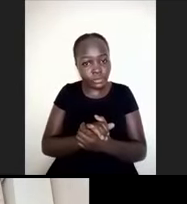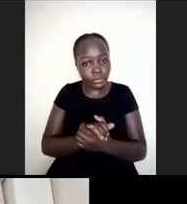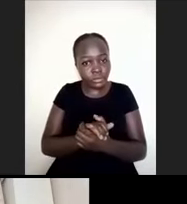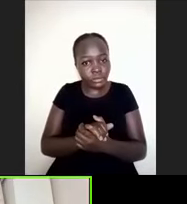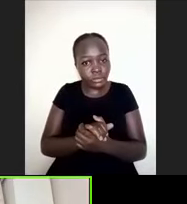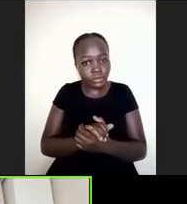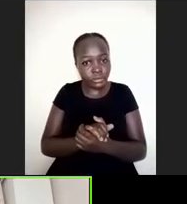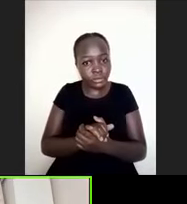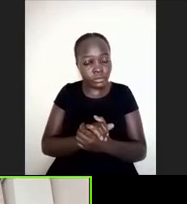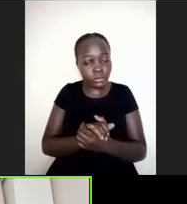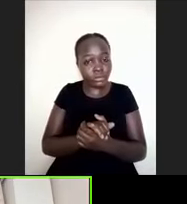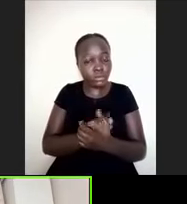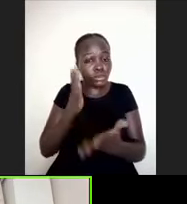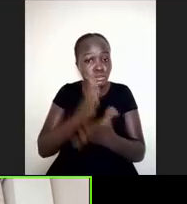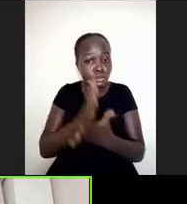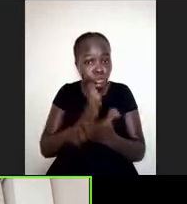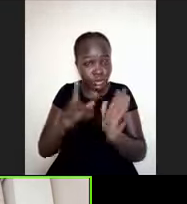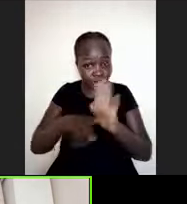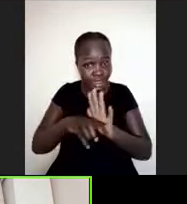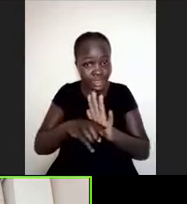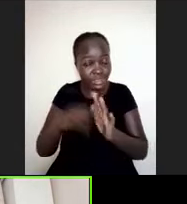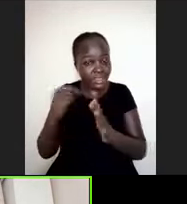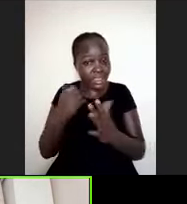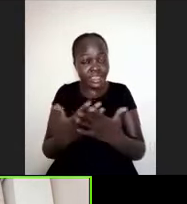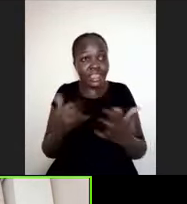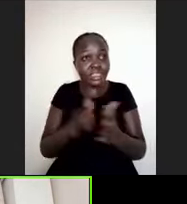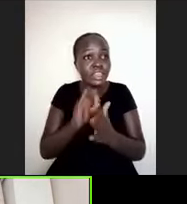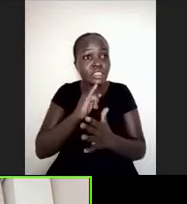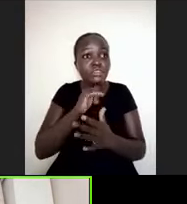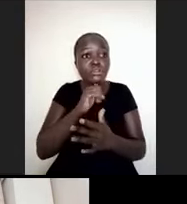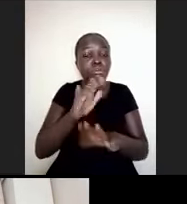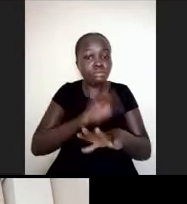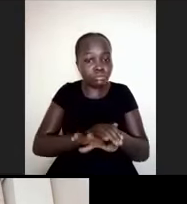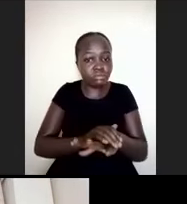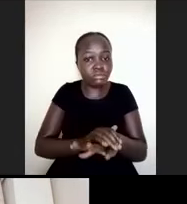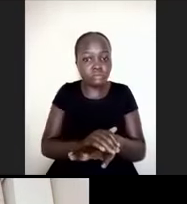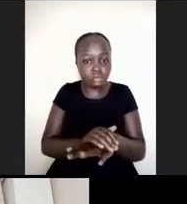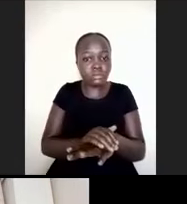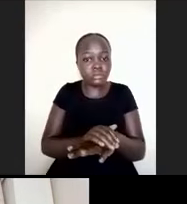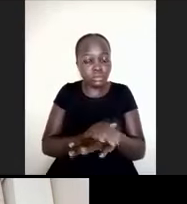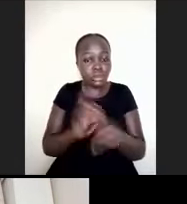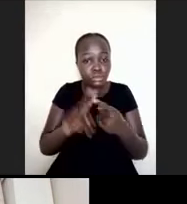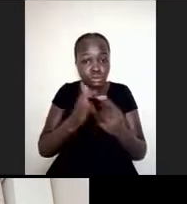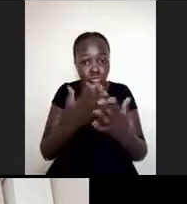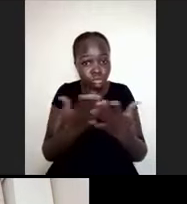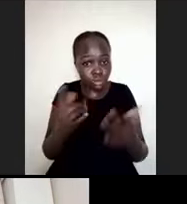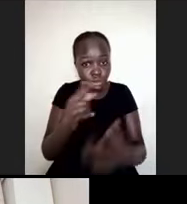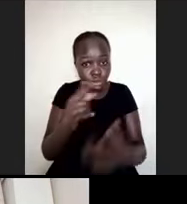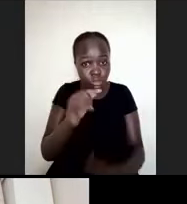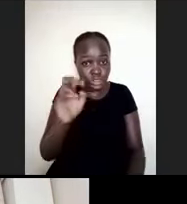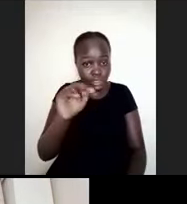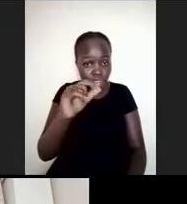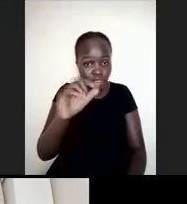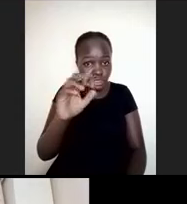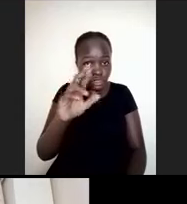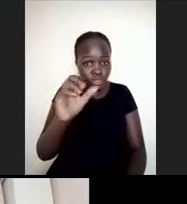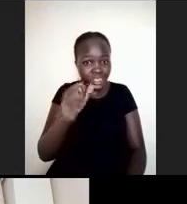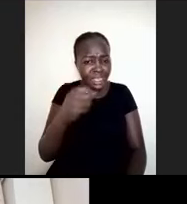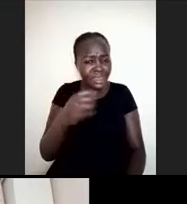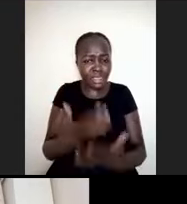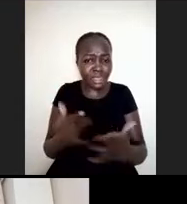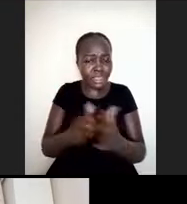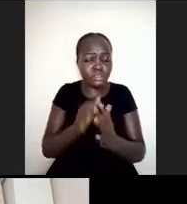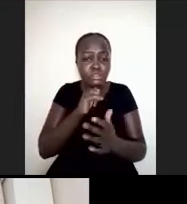really the negative, anything that is not favorable to you, teenager, anything that's not leading you to good